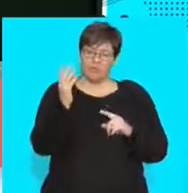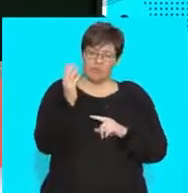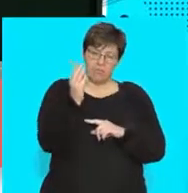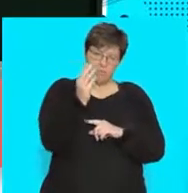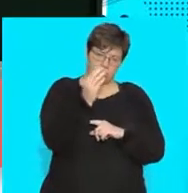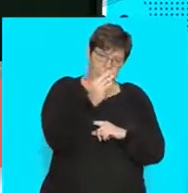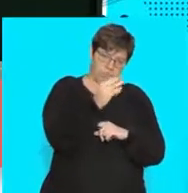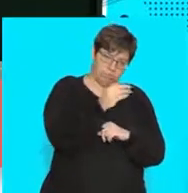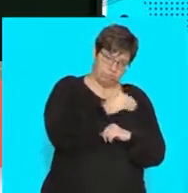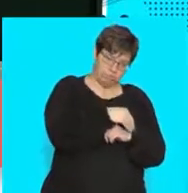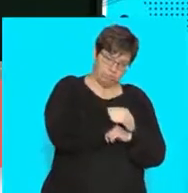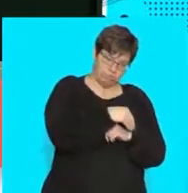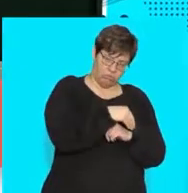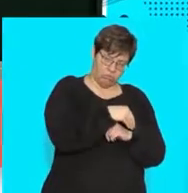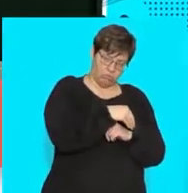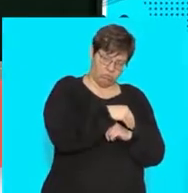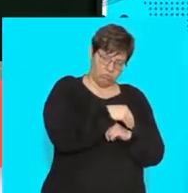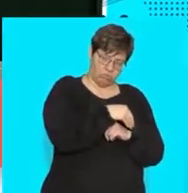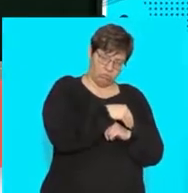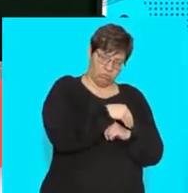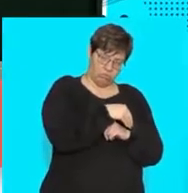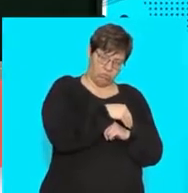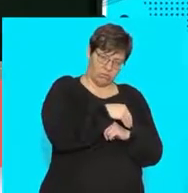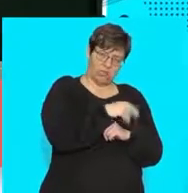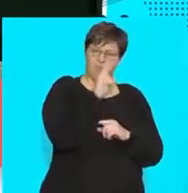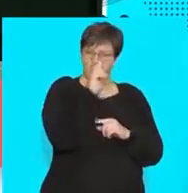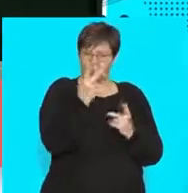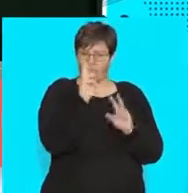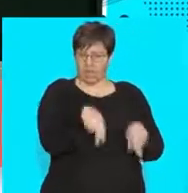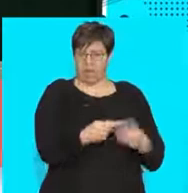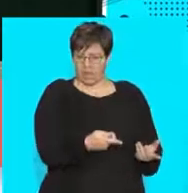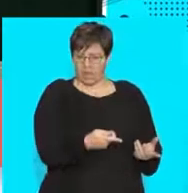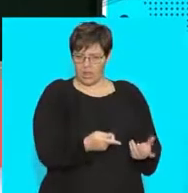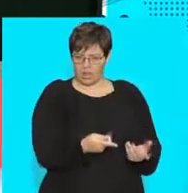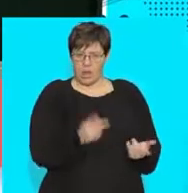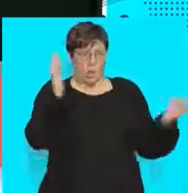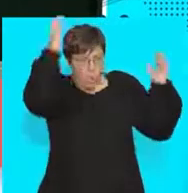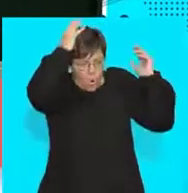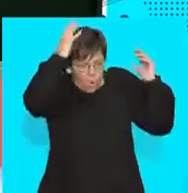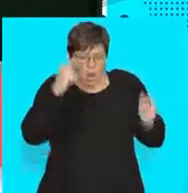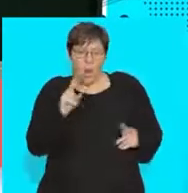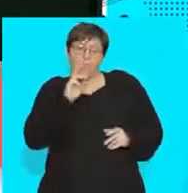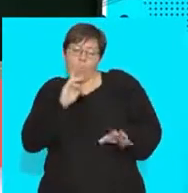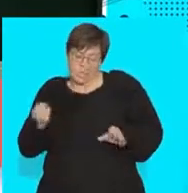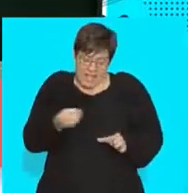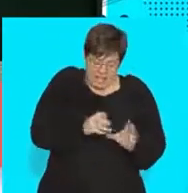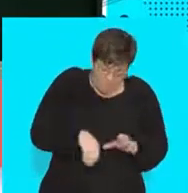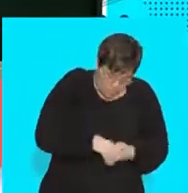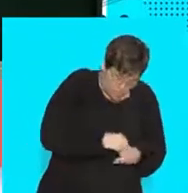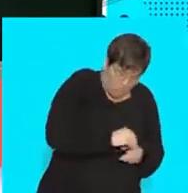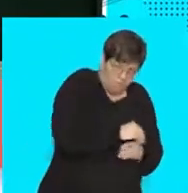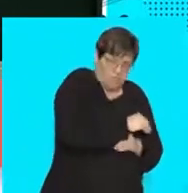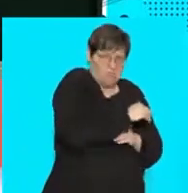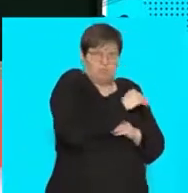Out the water goes, and my plant wilts. It looks like it's dead. Then I water it. Where does the water